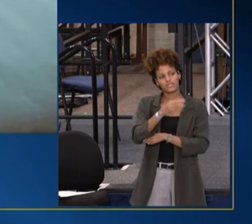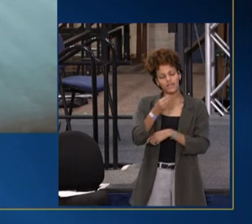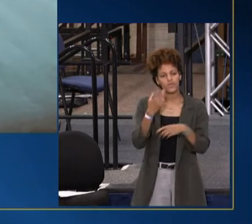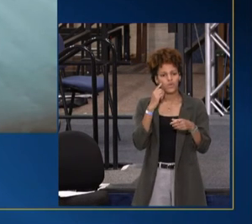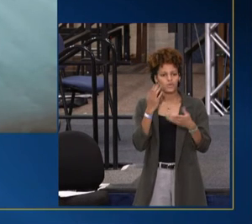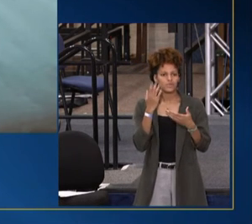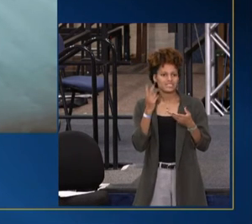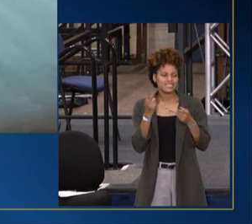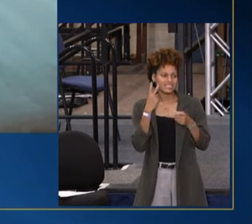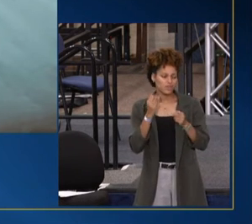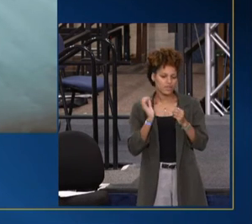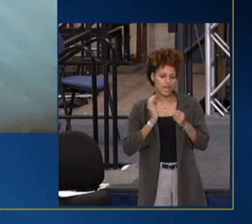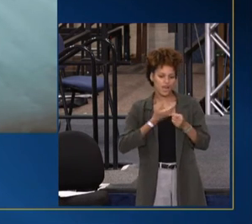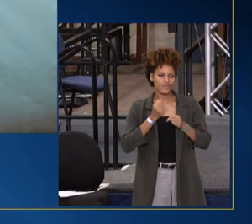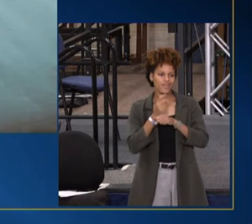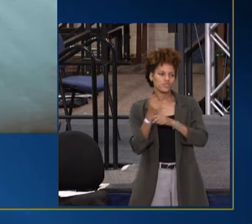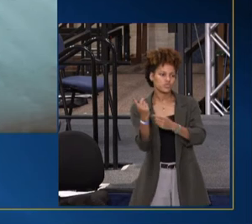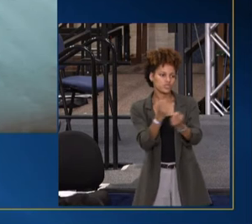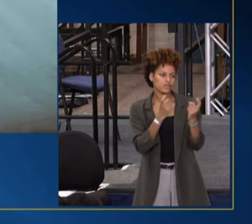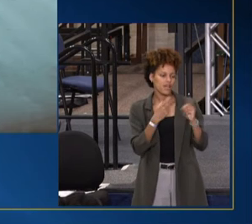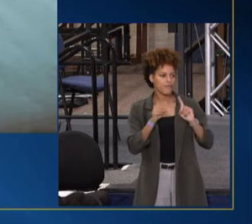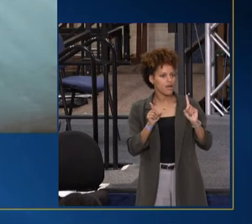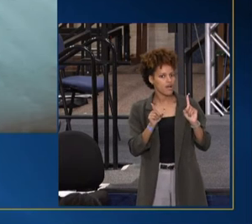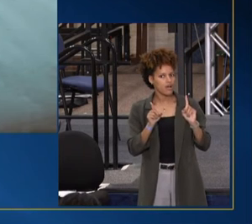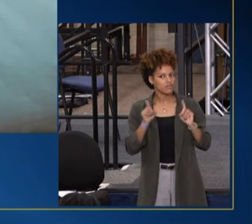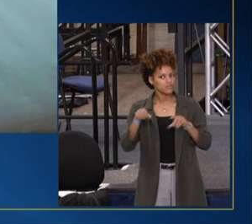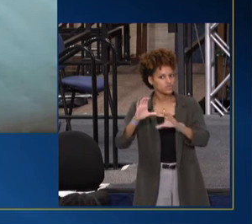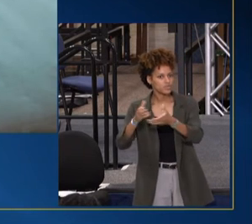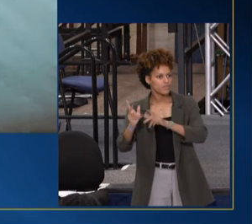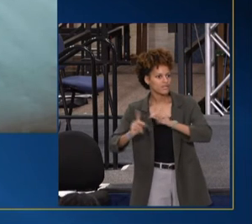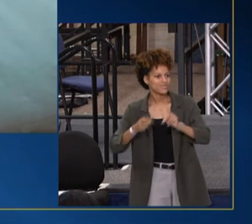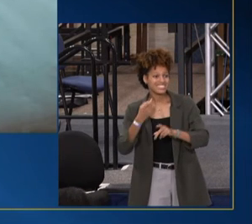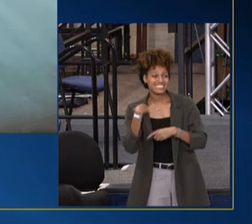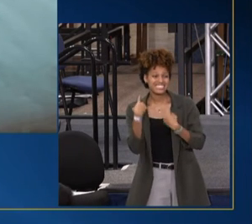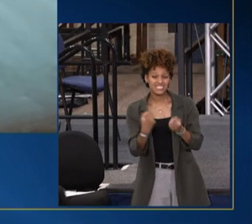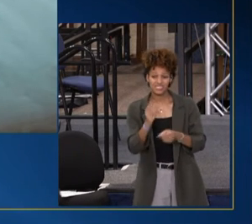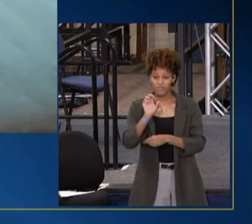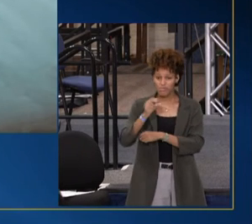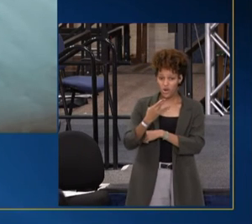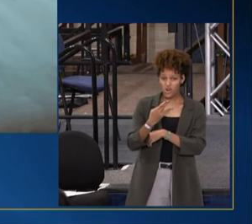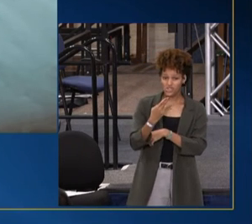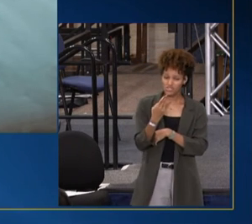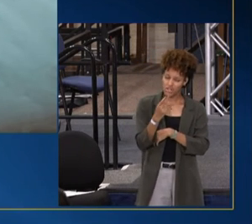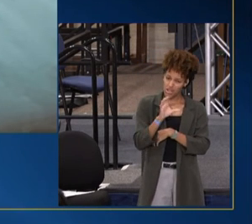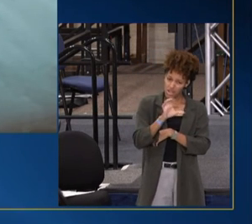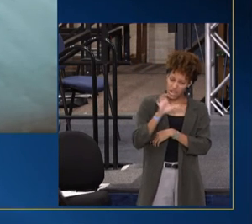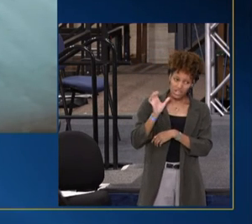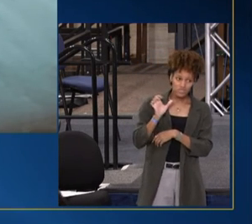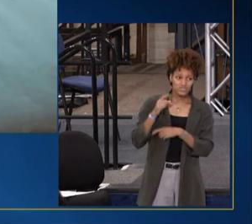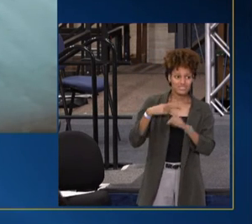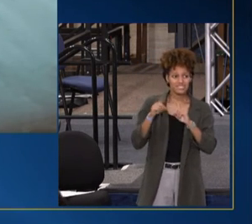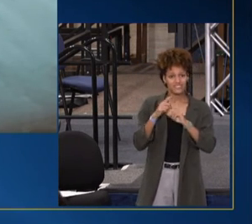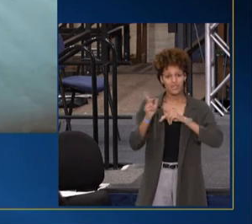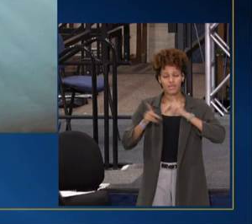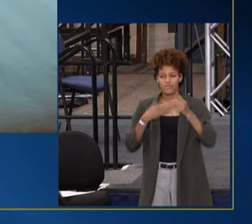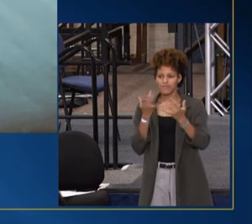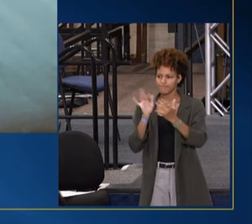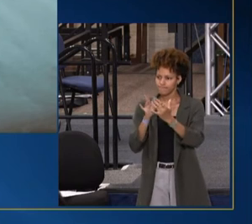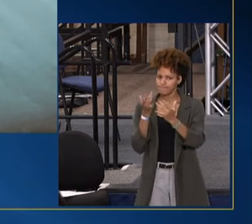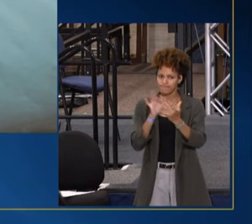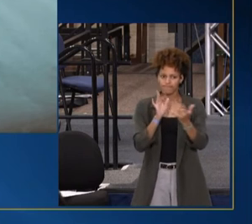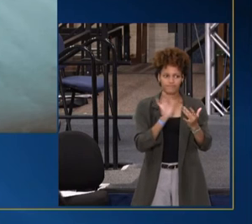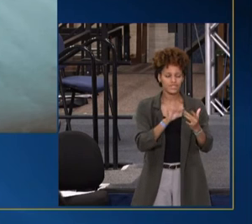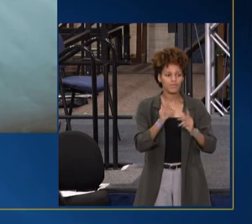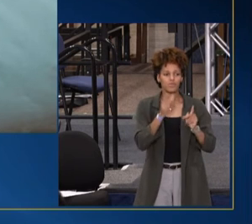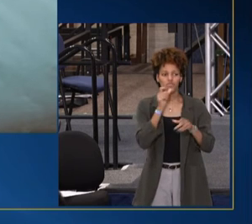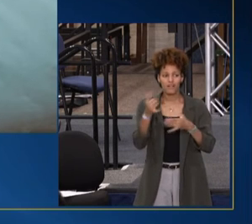in our annual survey. But they were able to tell me that since March, hundreds of the contacts that have reached out to our crisis services